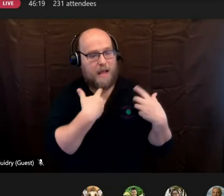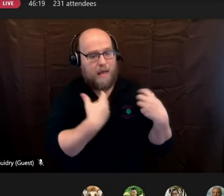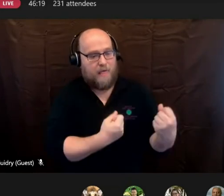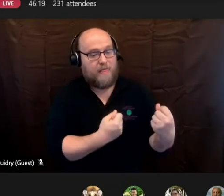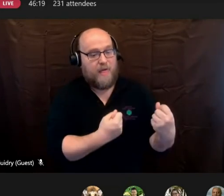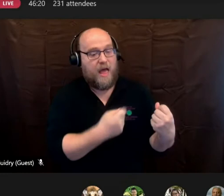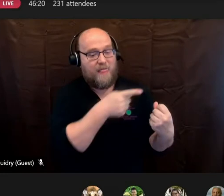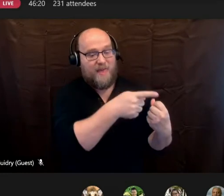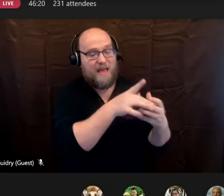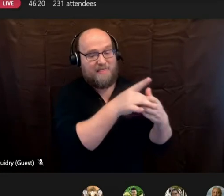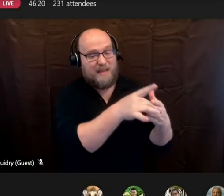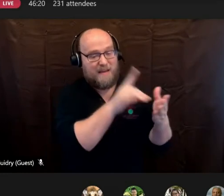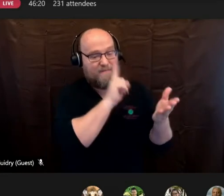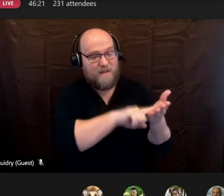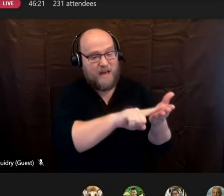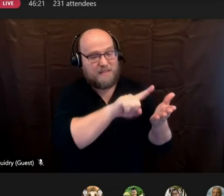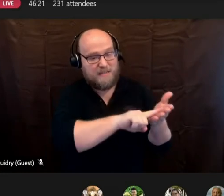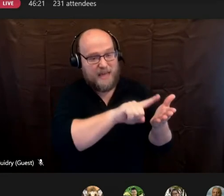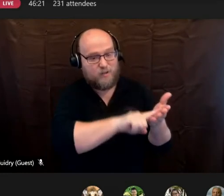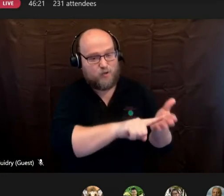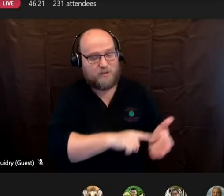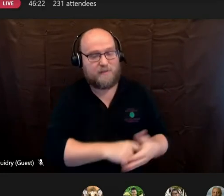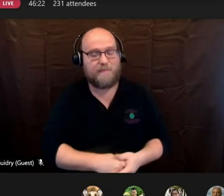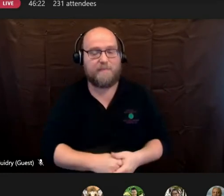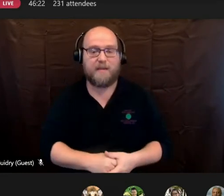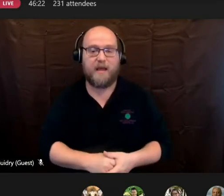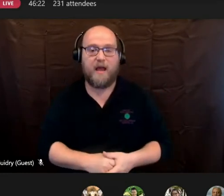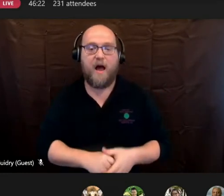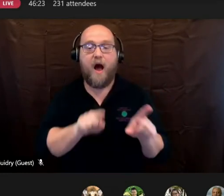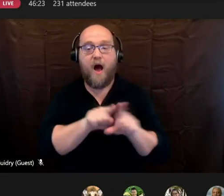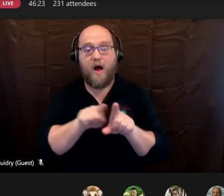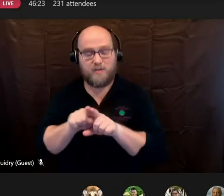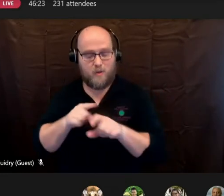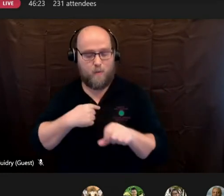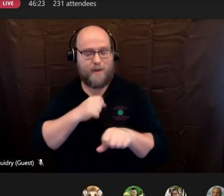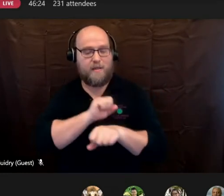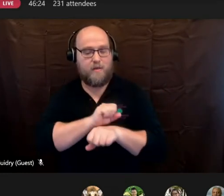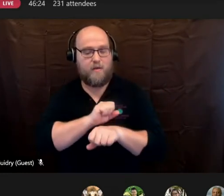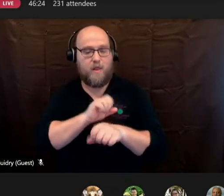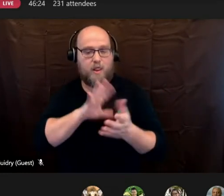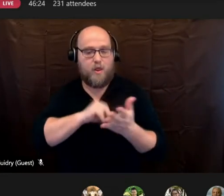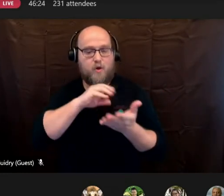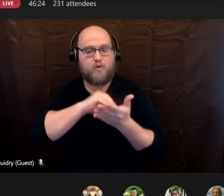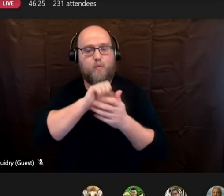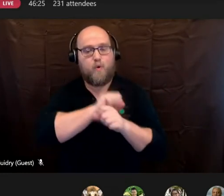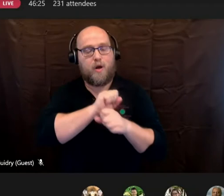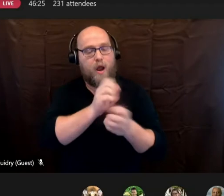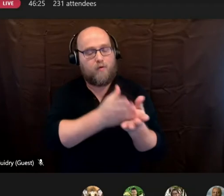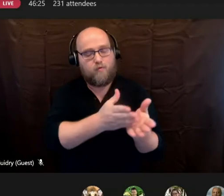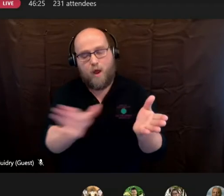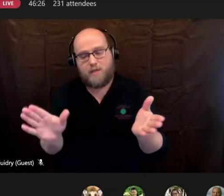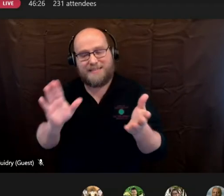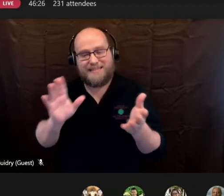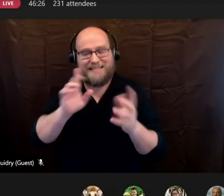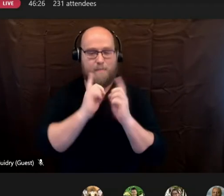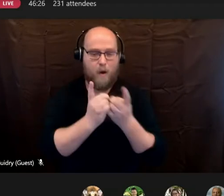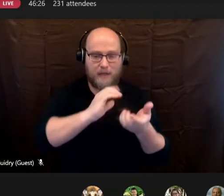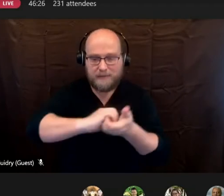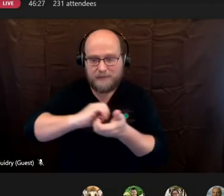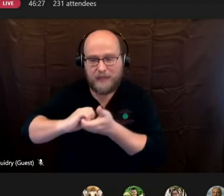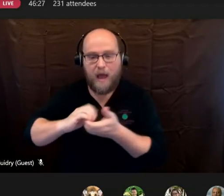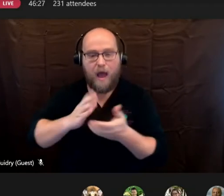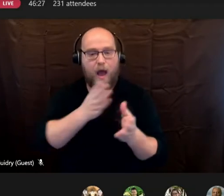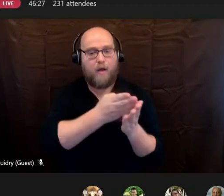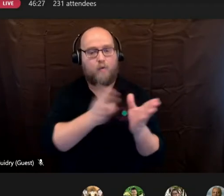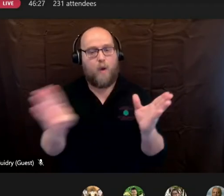As a district, we've also learned to work across departments, across communities, and across organizations. And in my opinion, we are